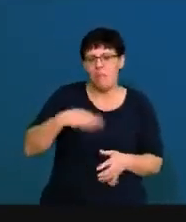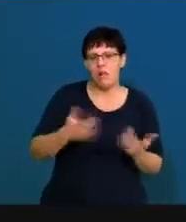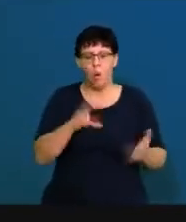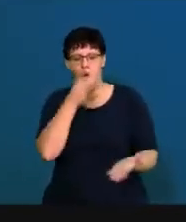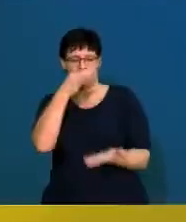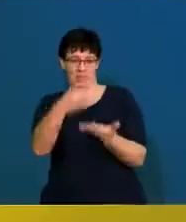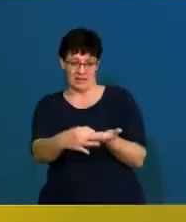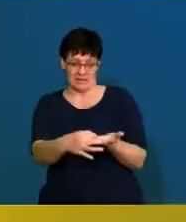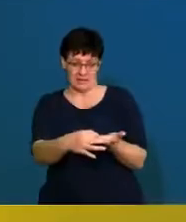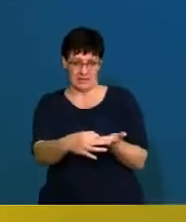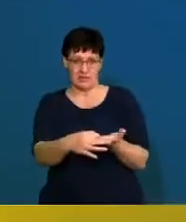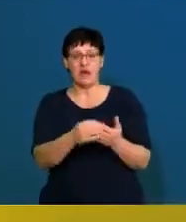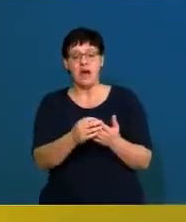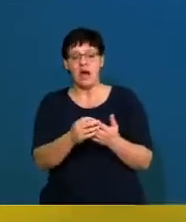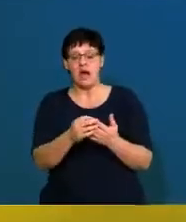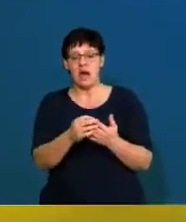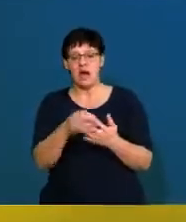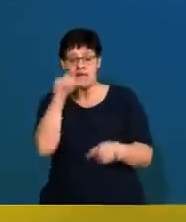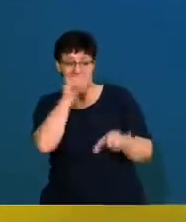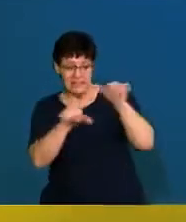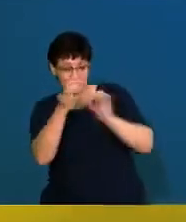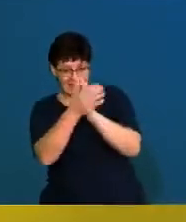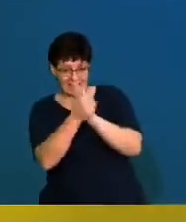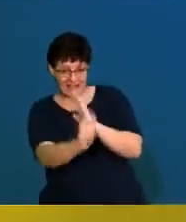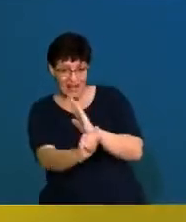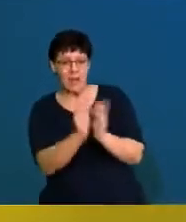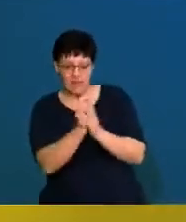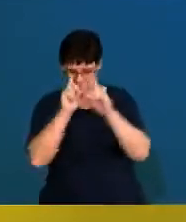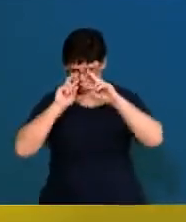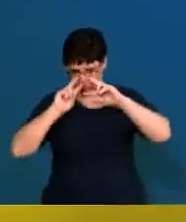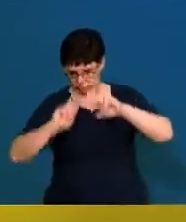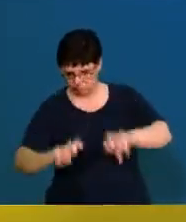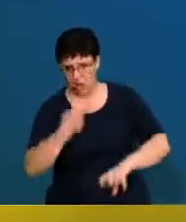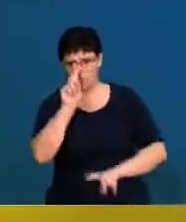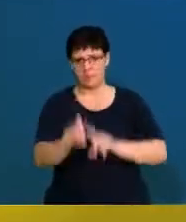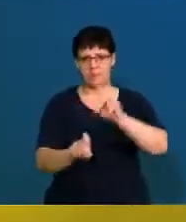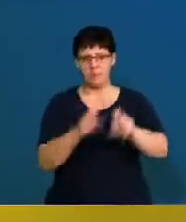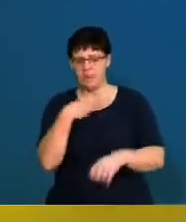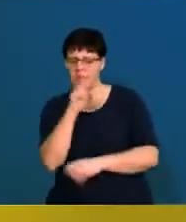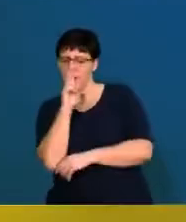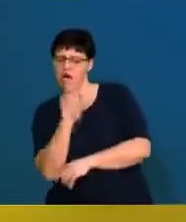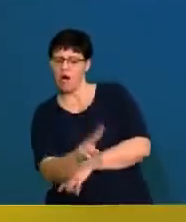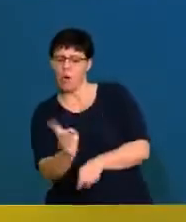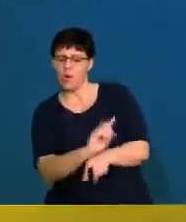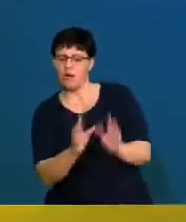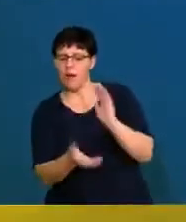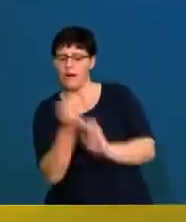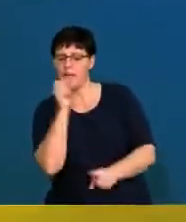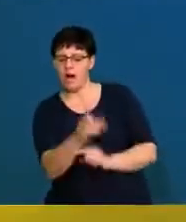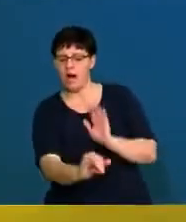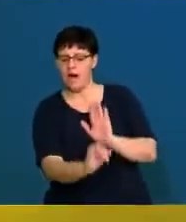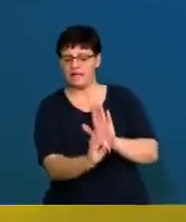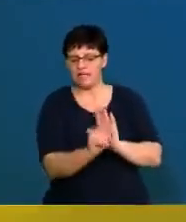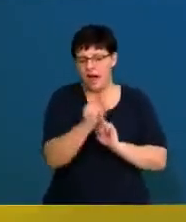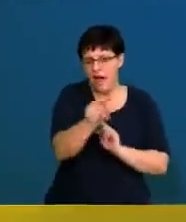recommended. The scientific skills in terms of scientific inquiry, your observations, identifying the